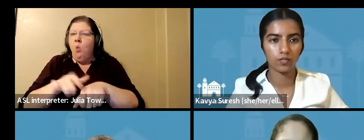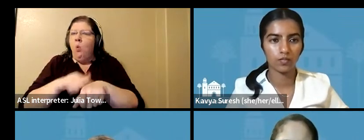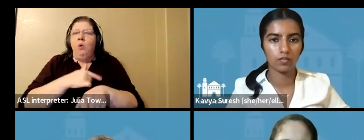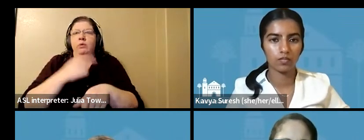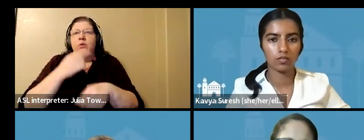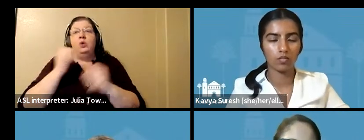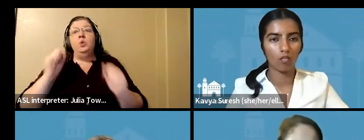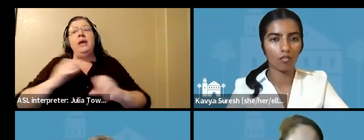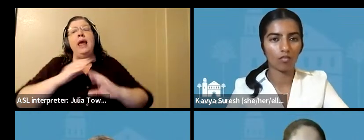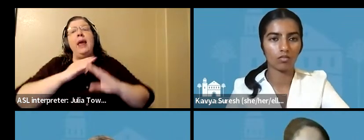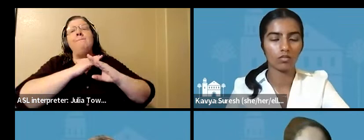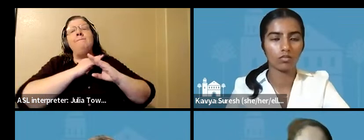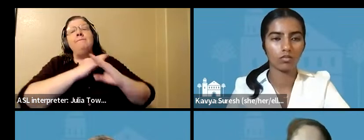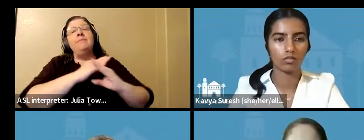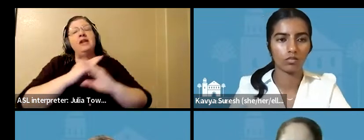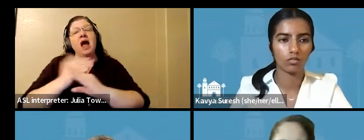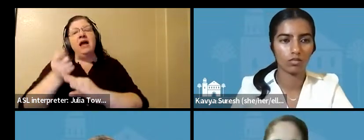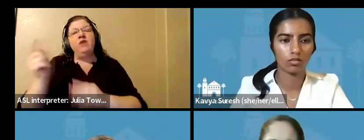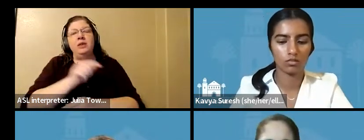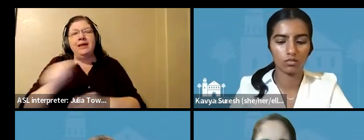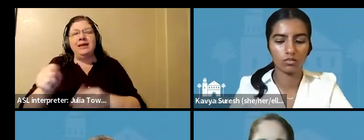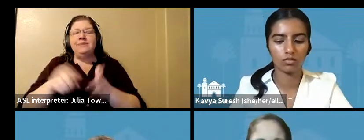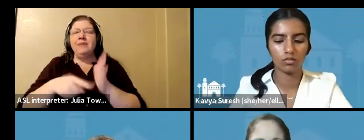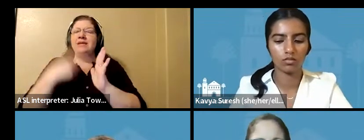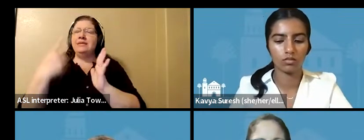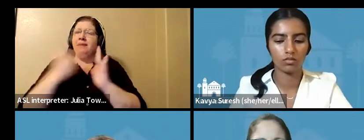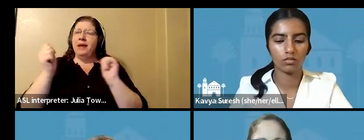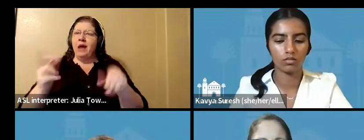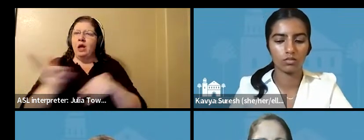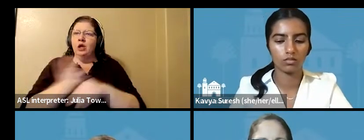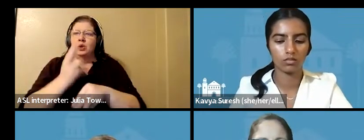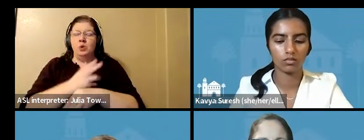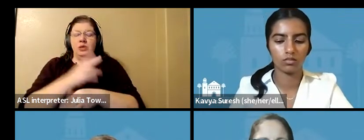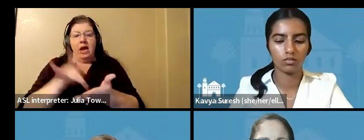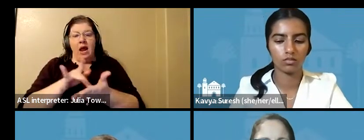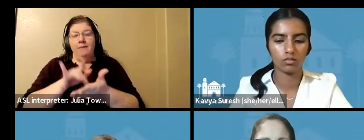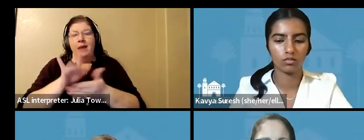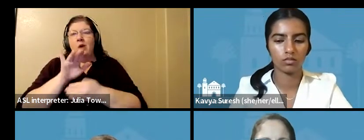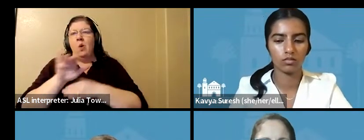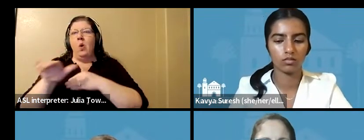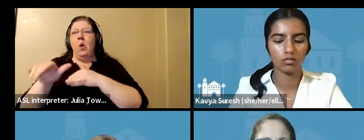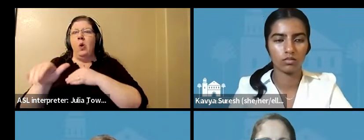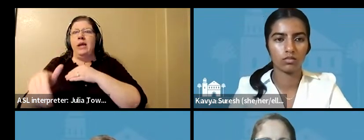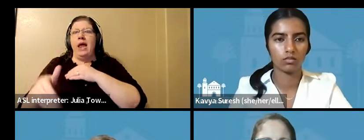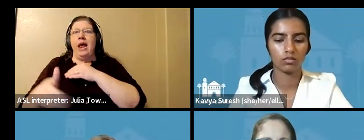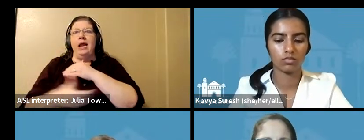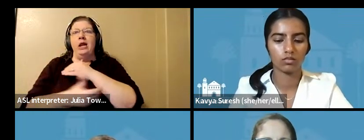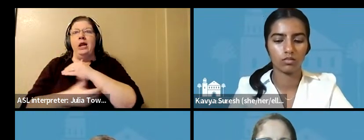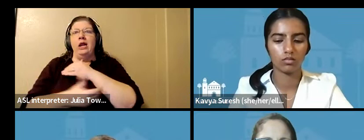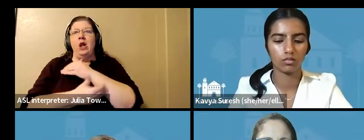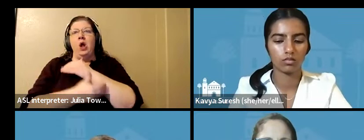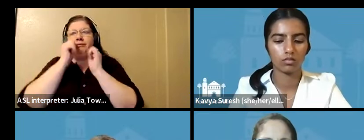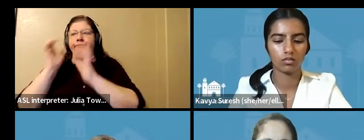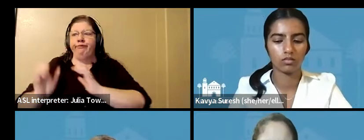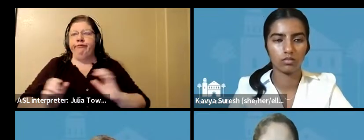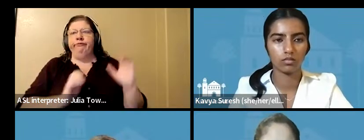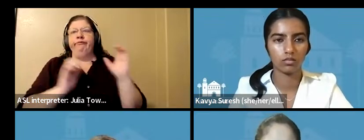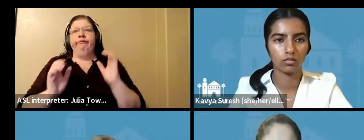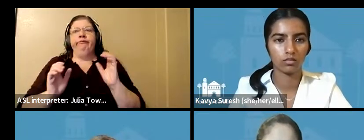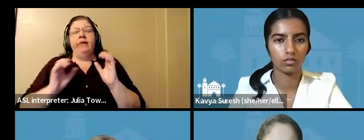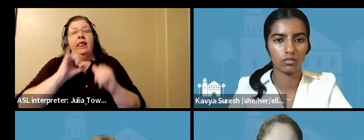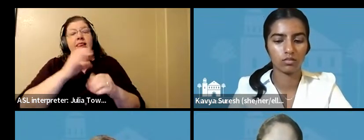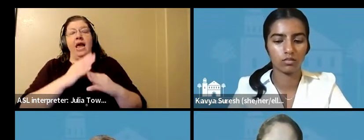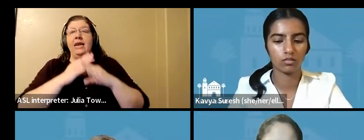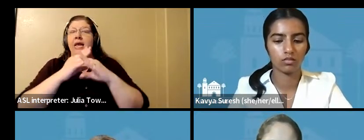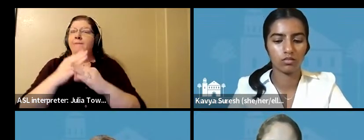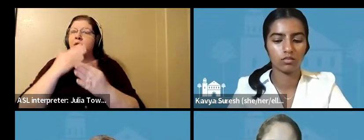a few things, but at times, they can use the iPad all night long. And I think this inhibits good sleeping,